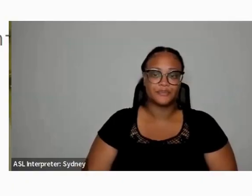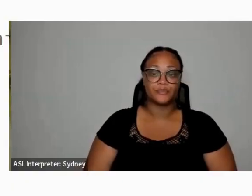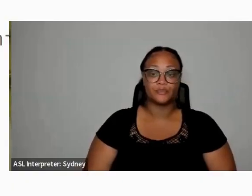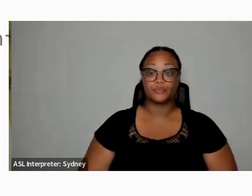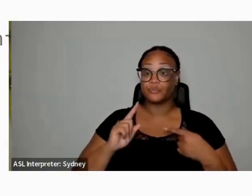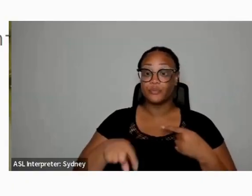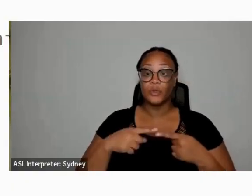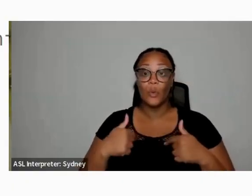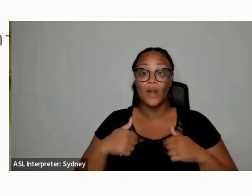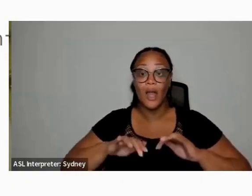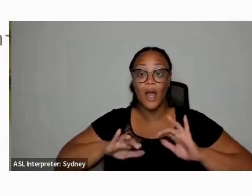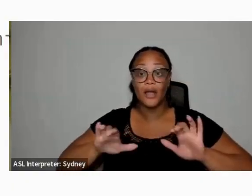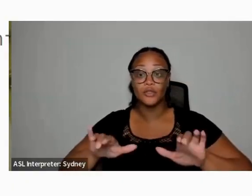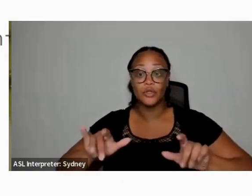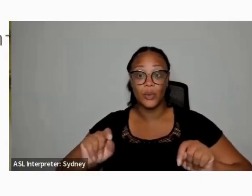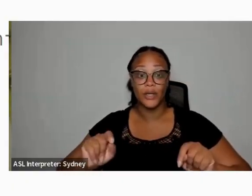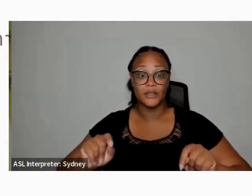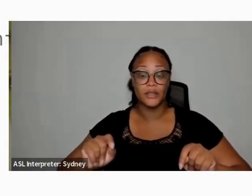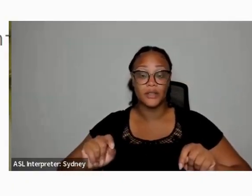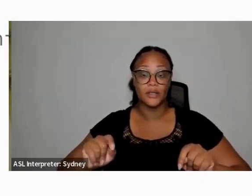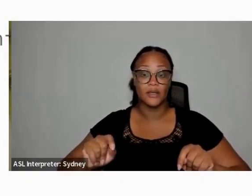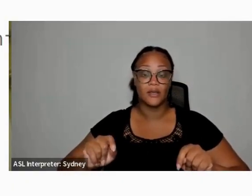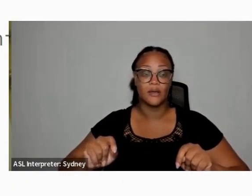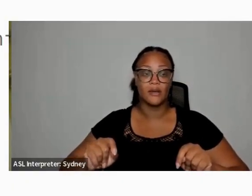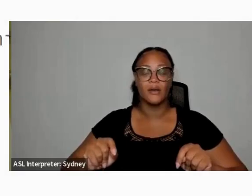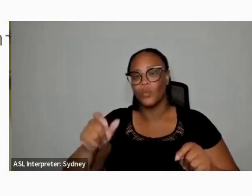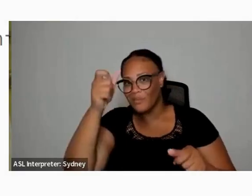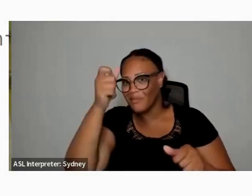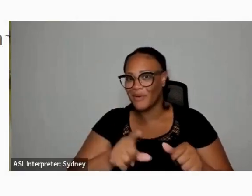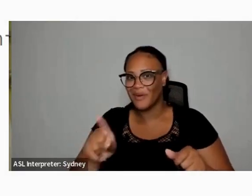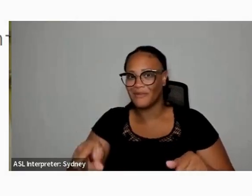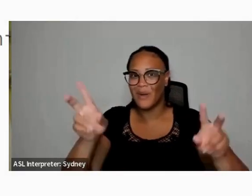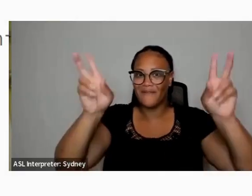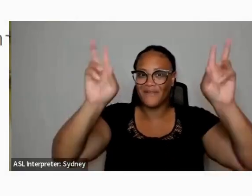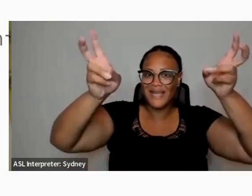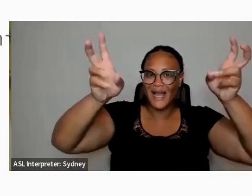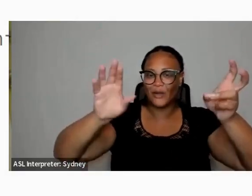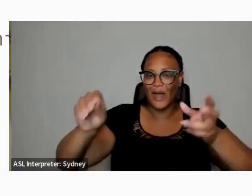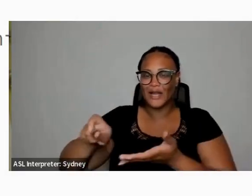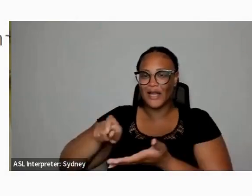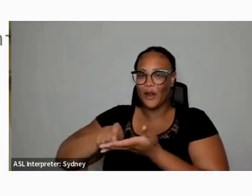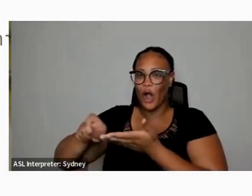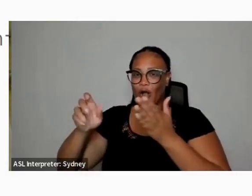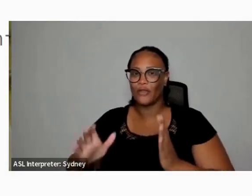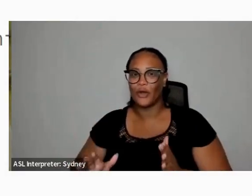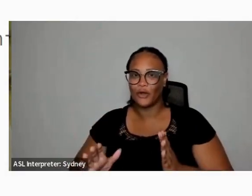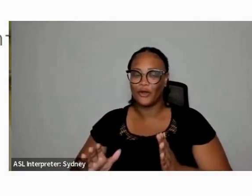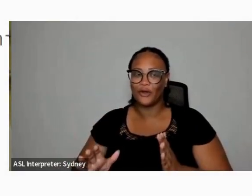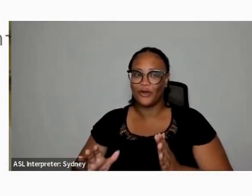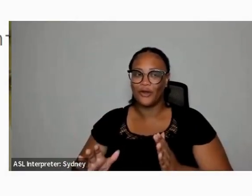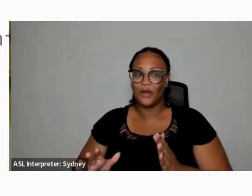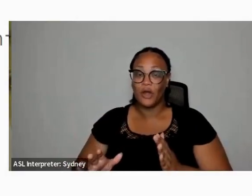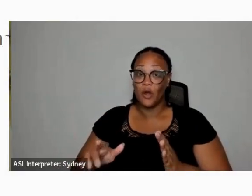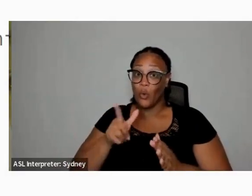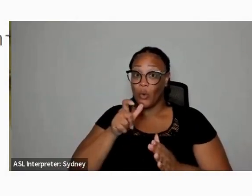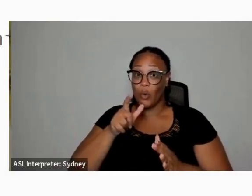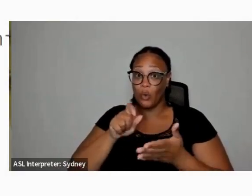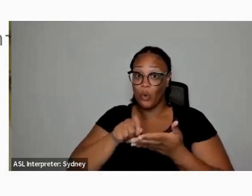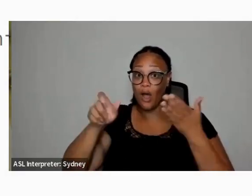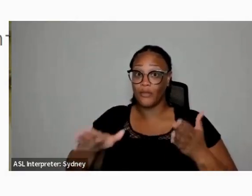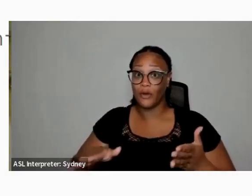books, when I write the author, because you always have to have a title and the author, one of the authors is you and the other one is your